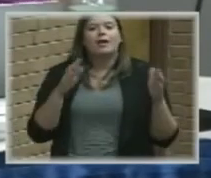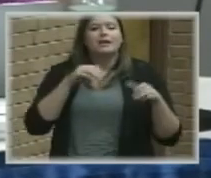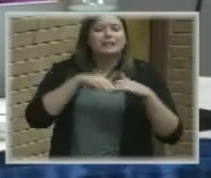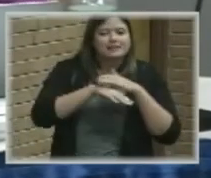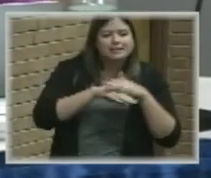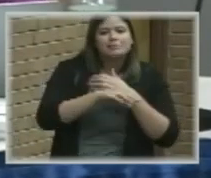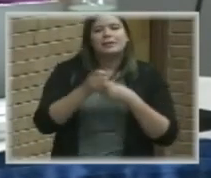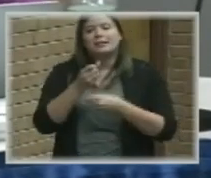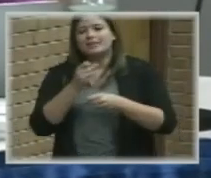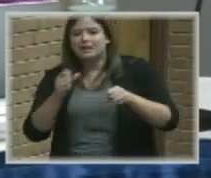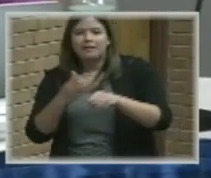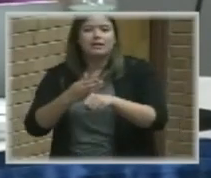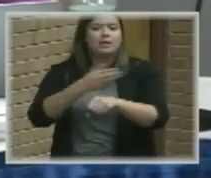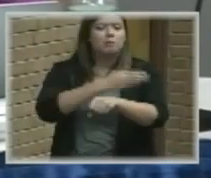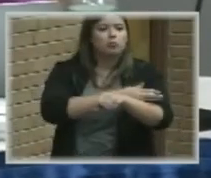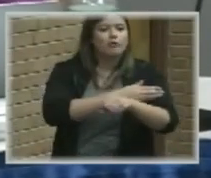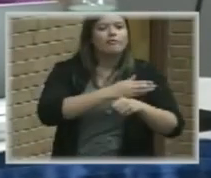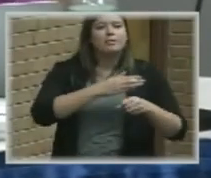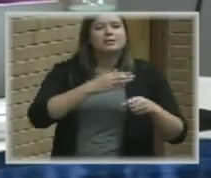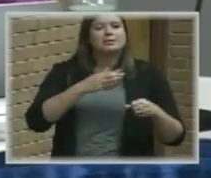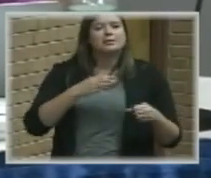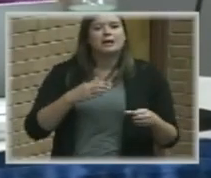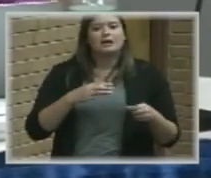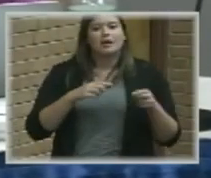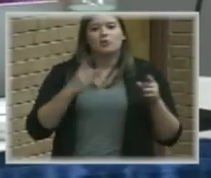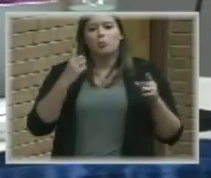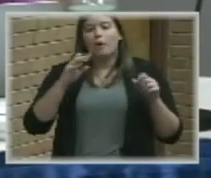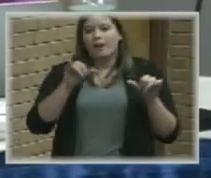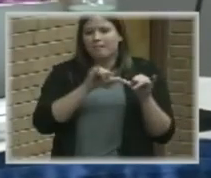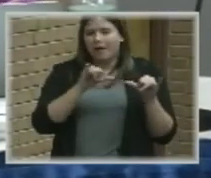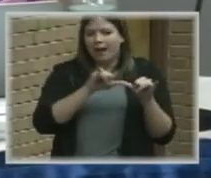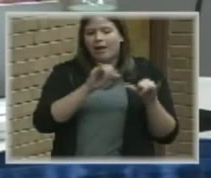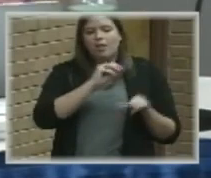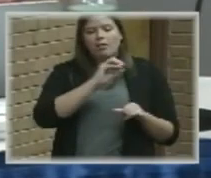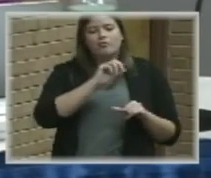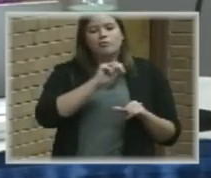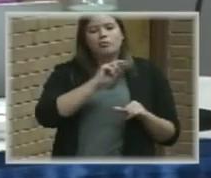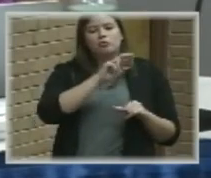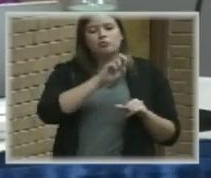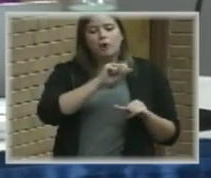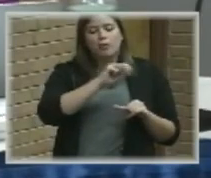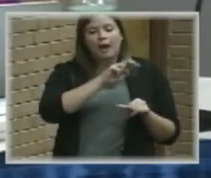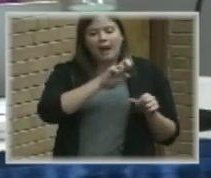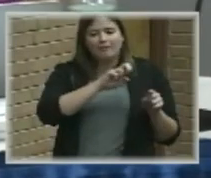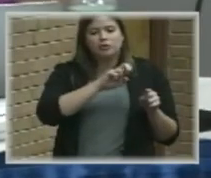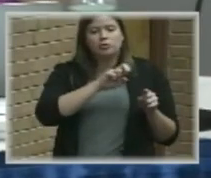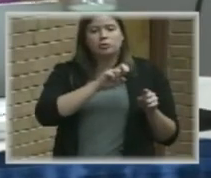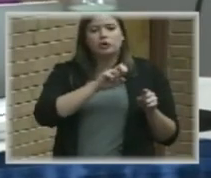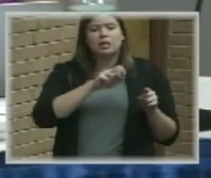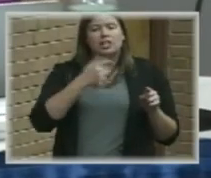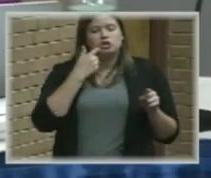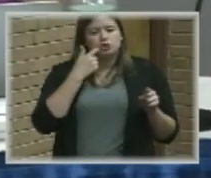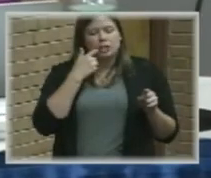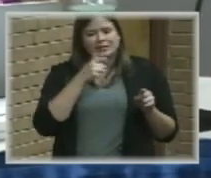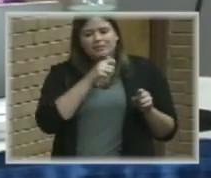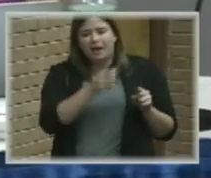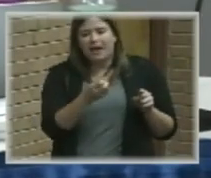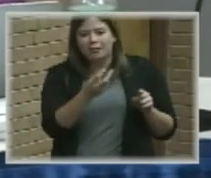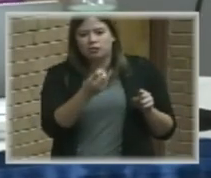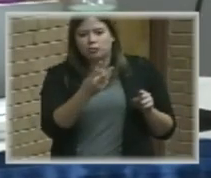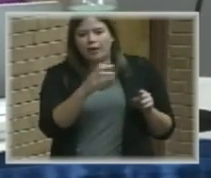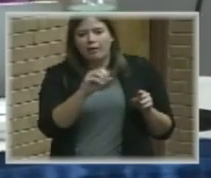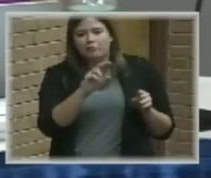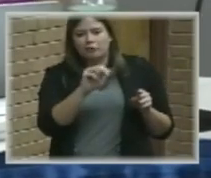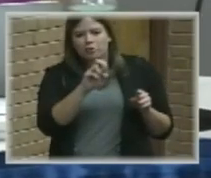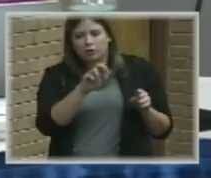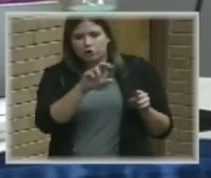improvements along the 1 mile section of Monroe Avenue just outside of 12 Corners, that is not falling under the purview